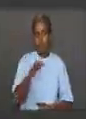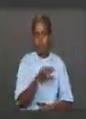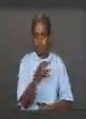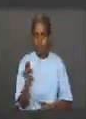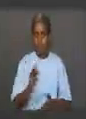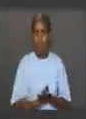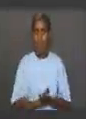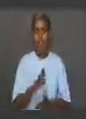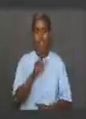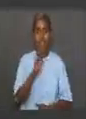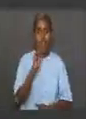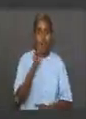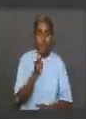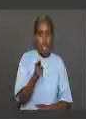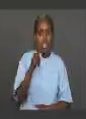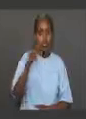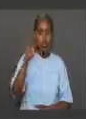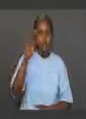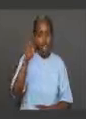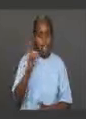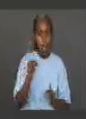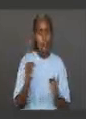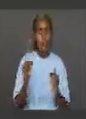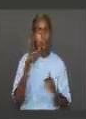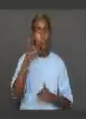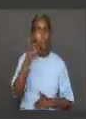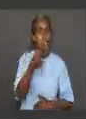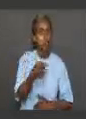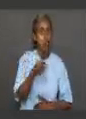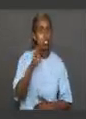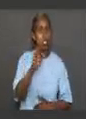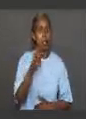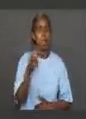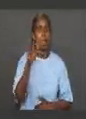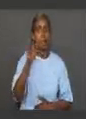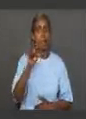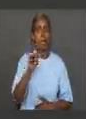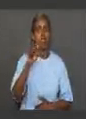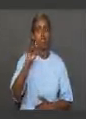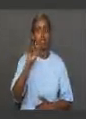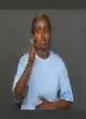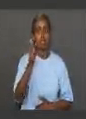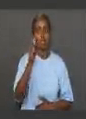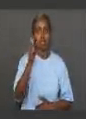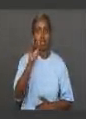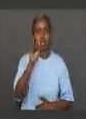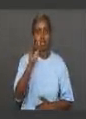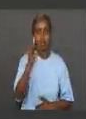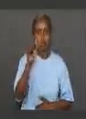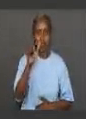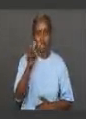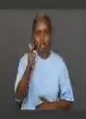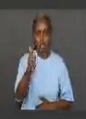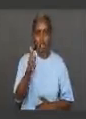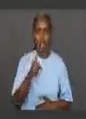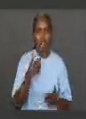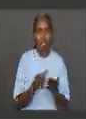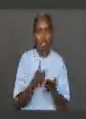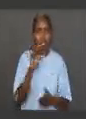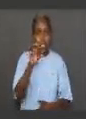The logarithm of m is called the mantissa, and c is called